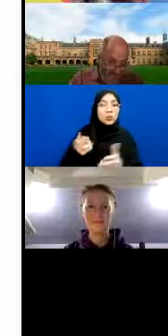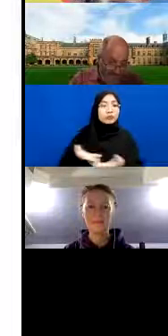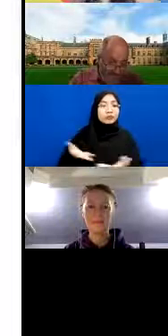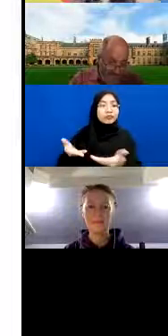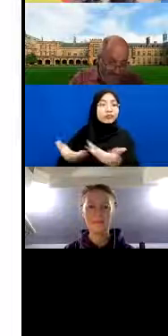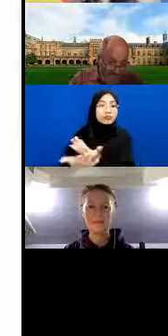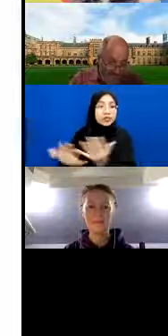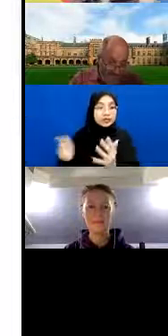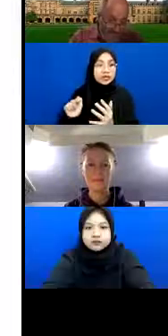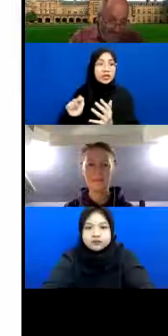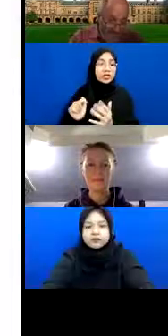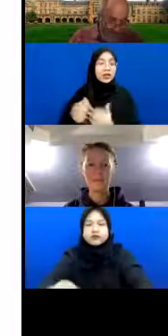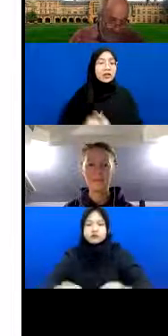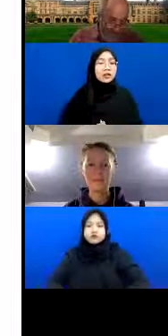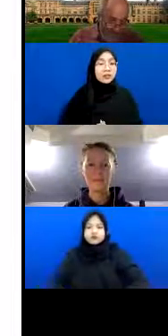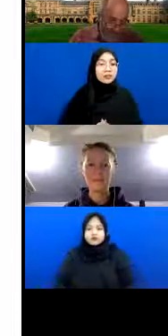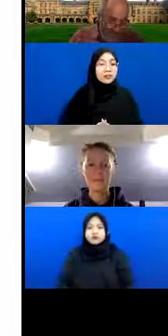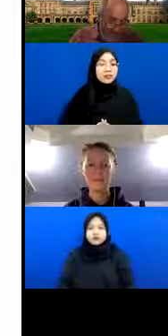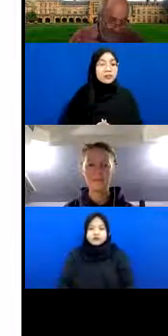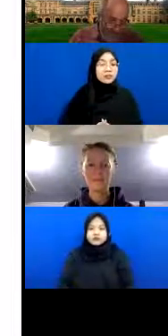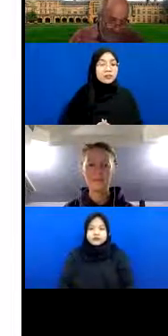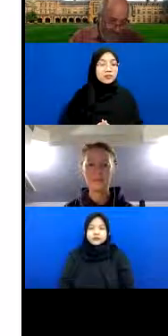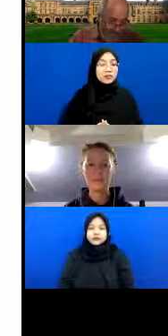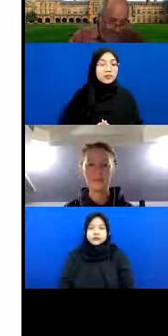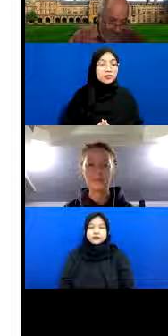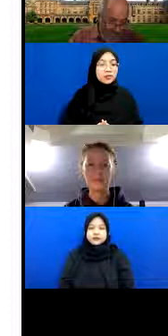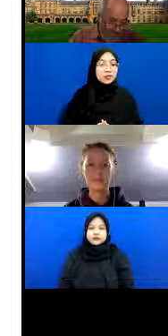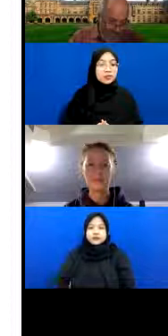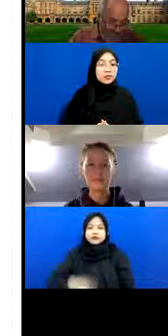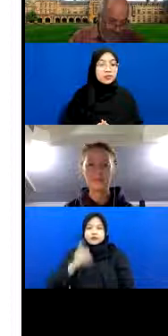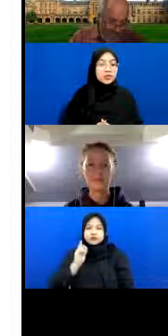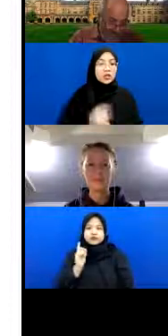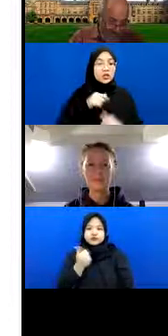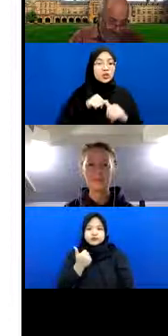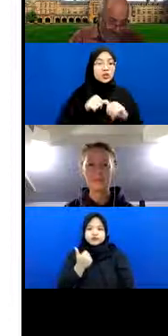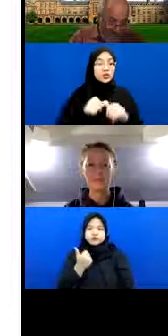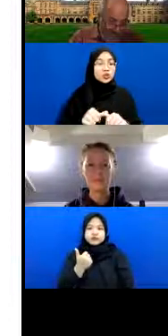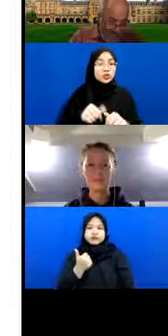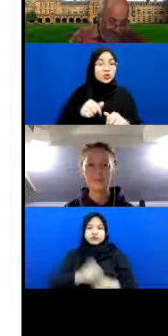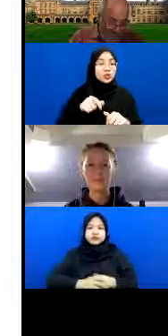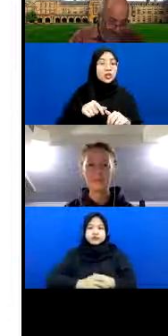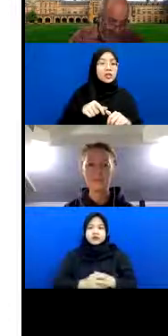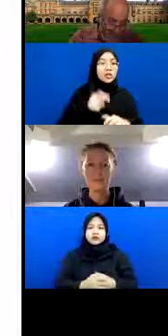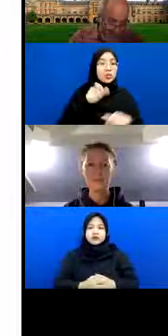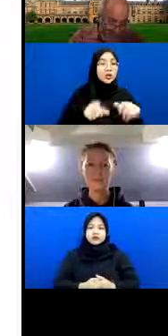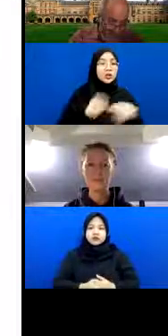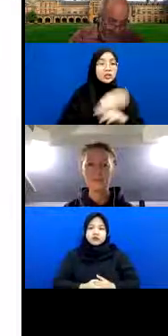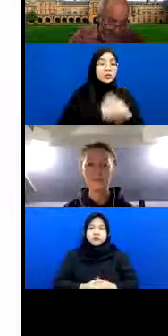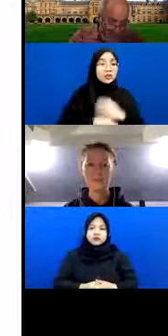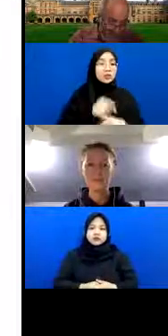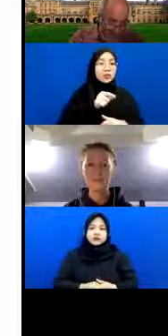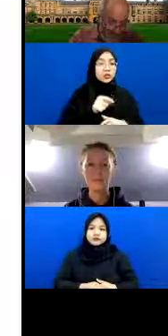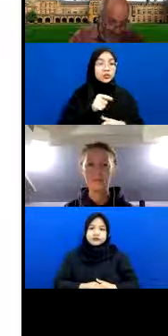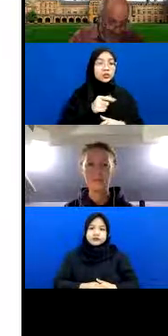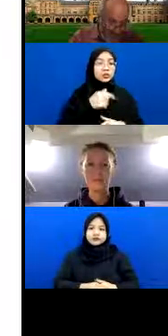social mindsets and cultures around the world, which have traditionally oppressed people with disabilities. Critical disability